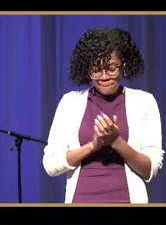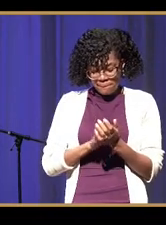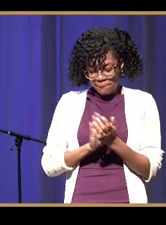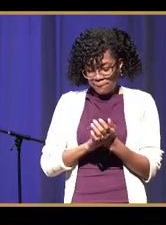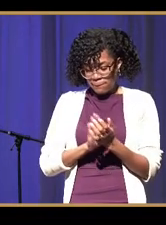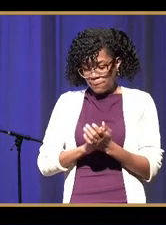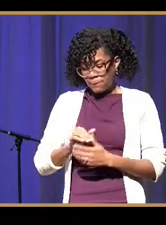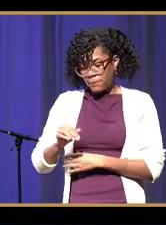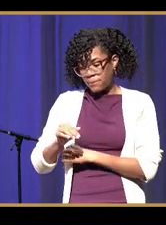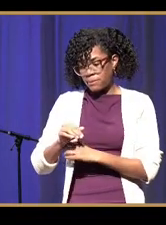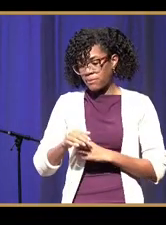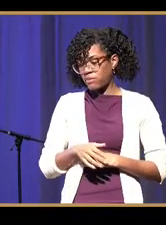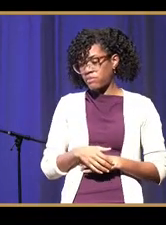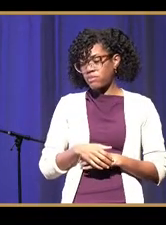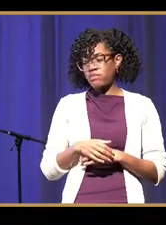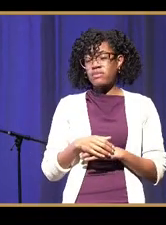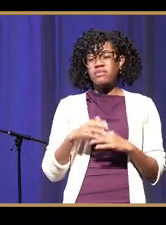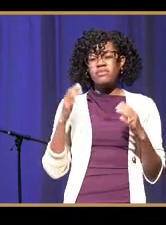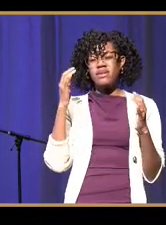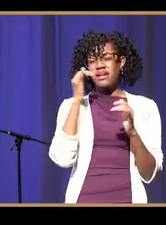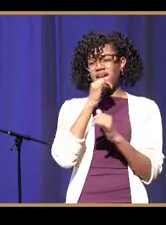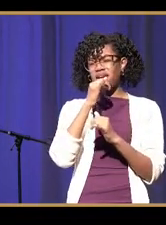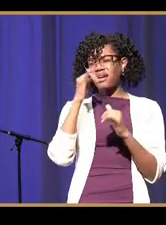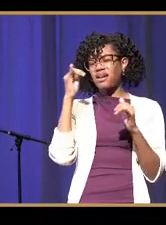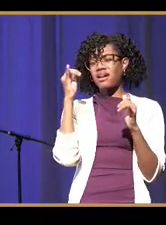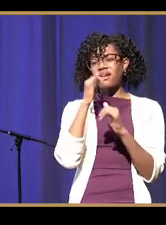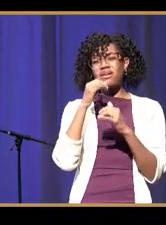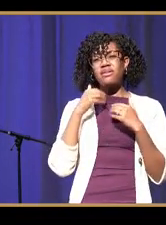away. Call my name.